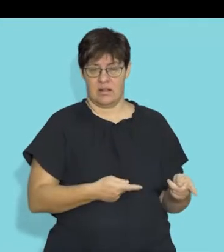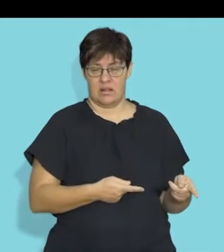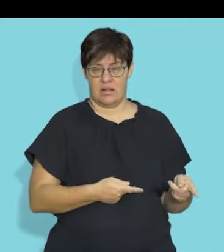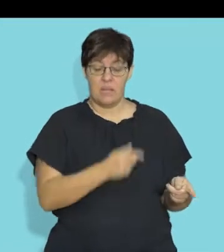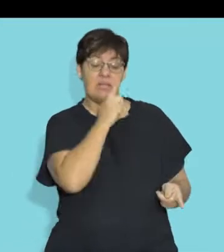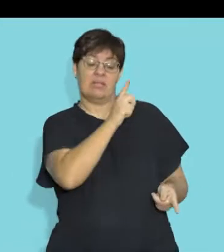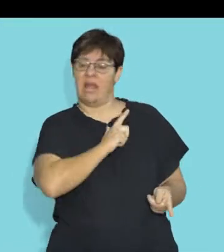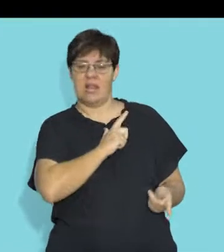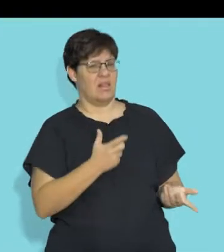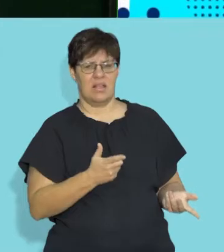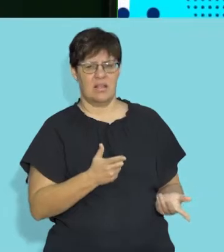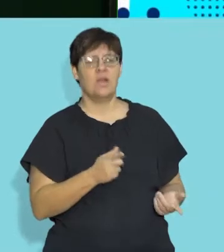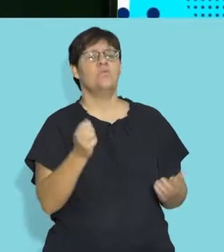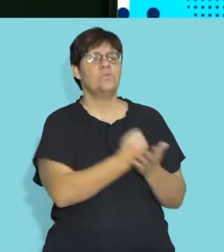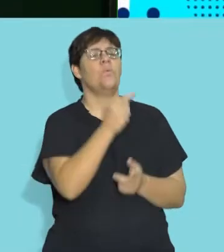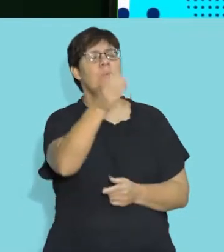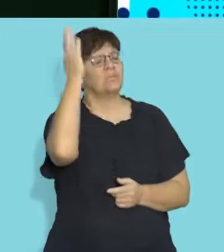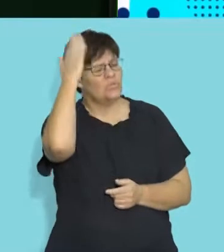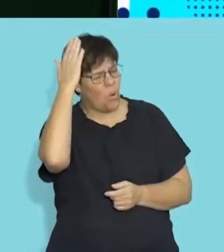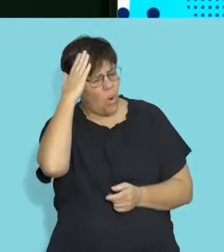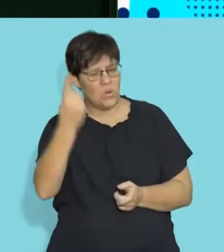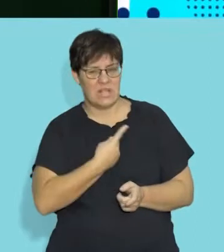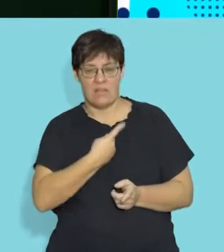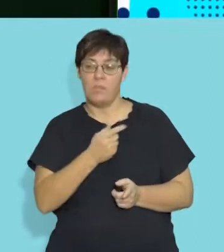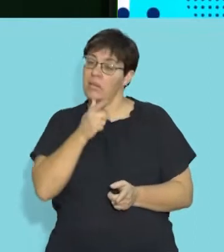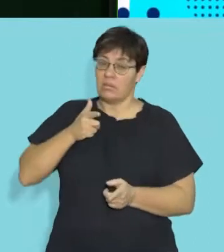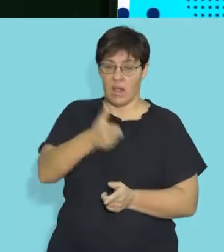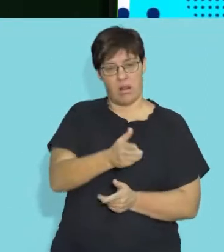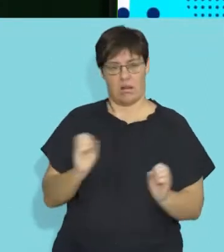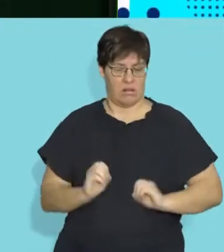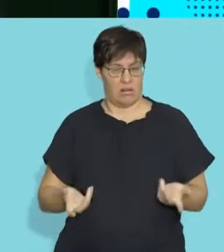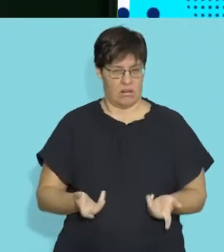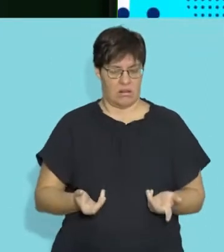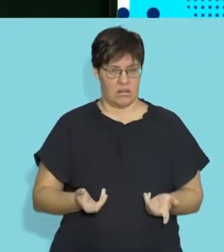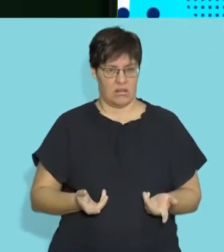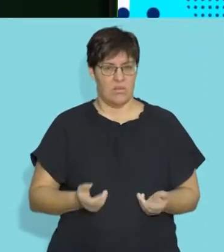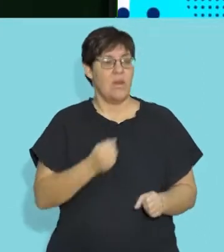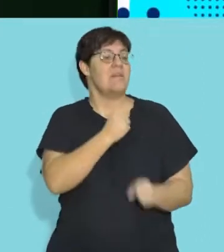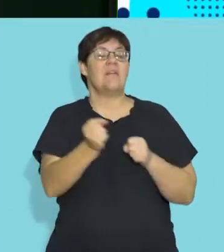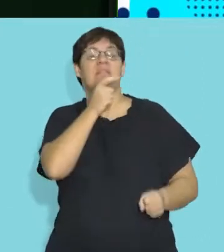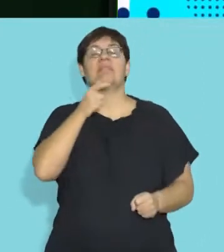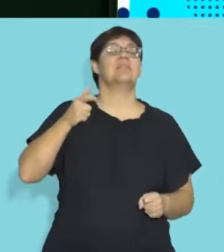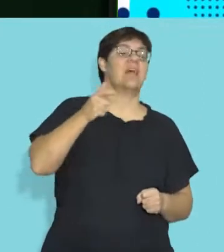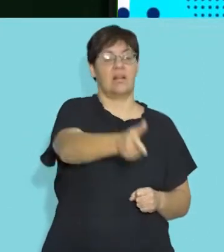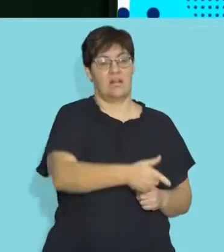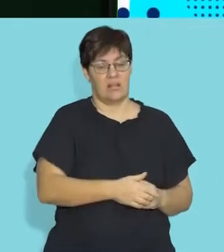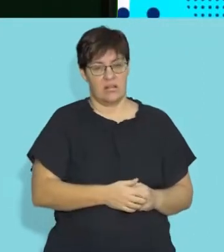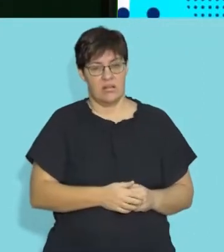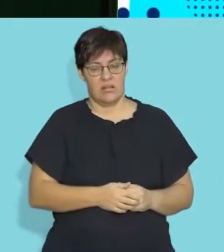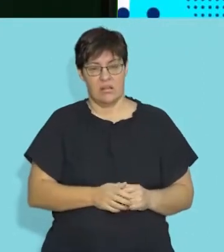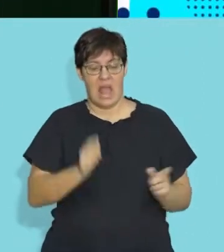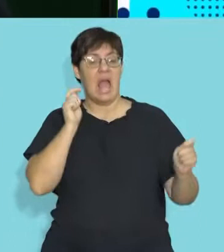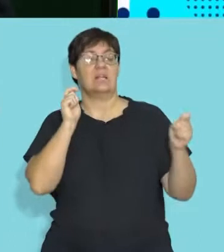not be told to you. Please make sure you understand this part. They will never ever tell you as